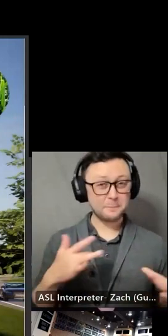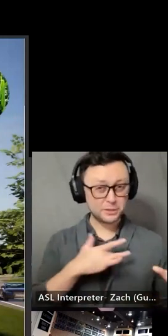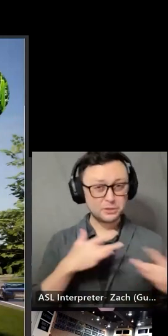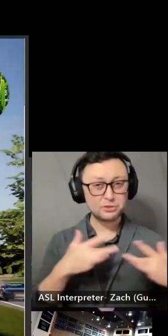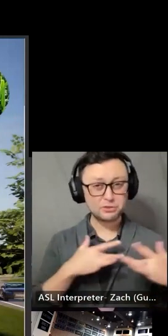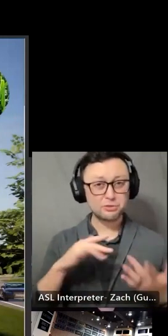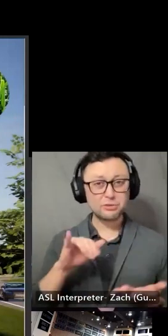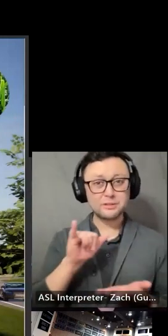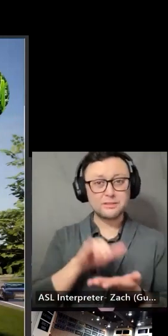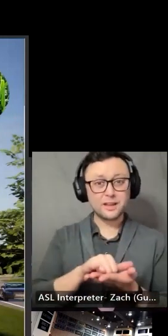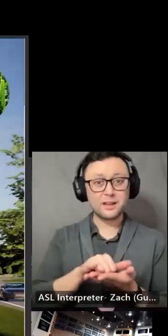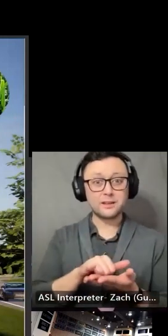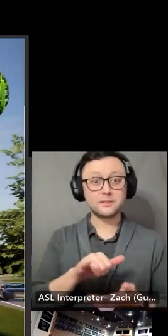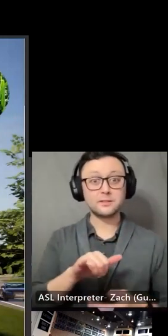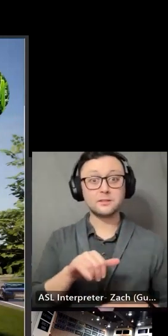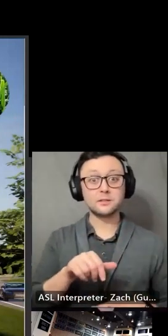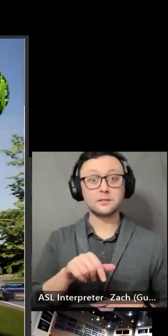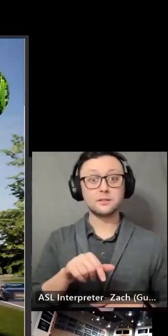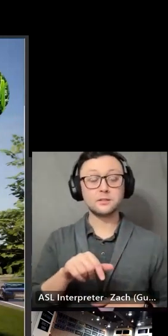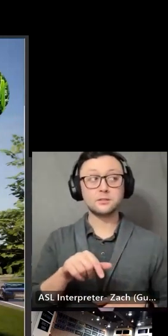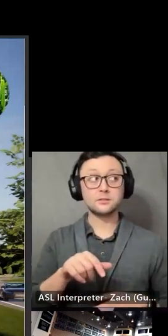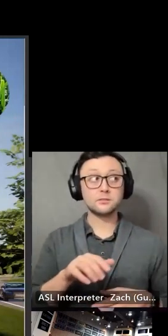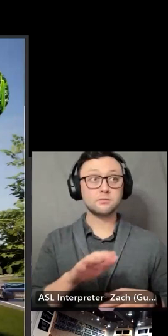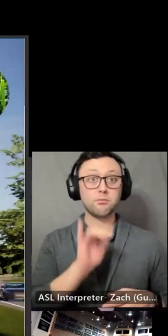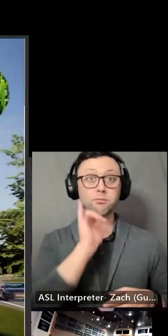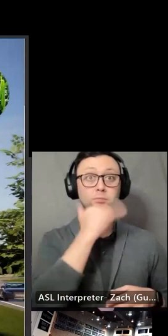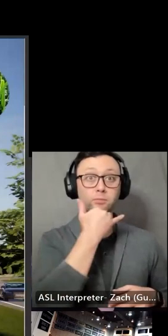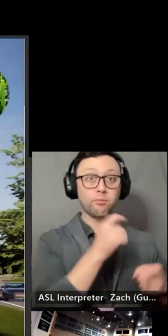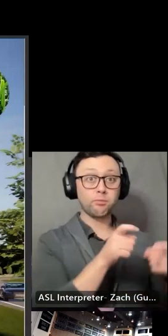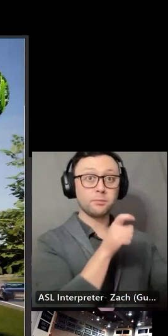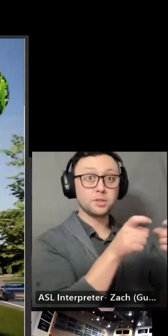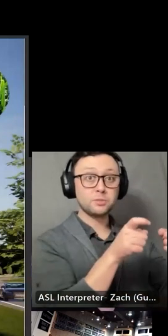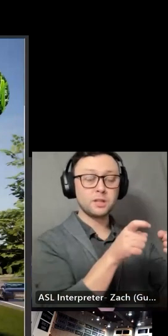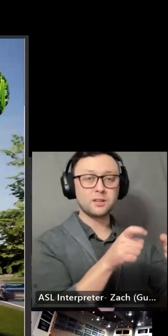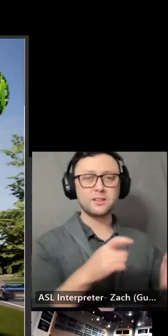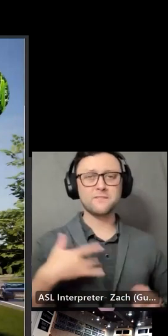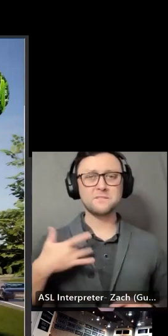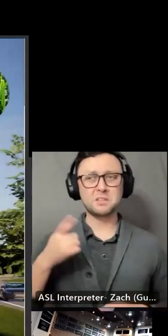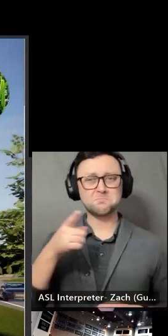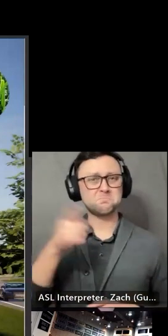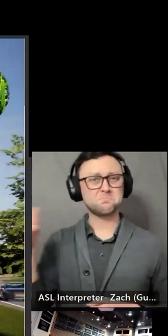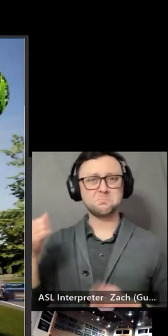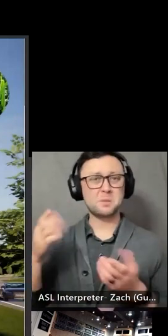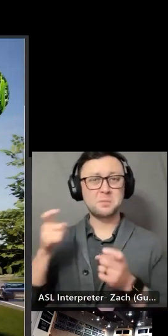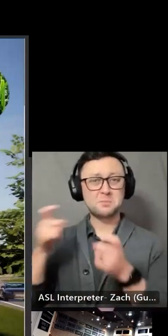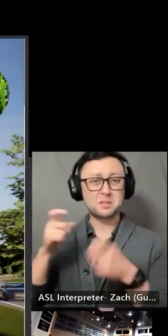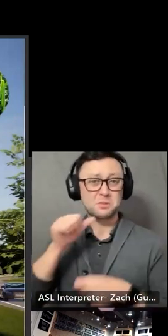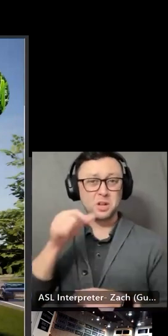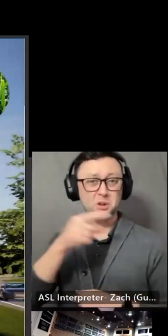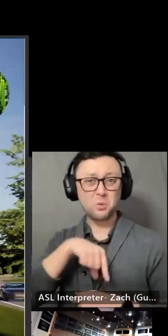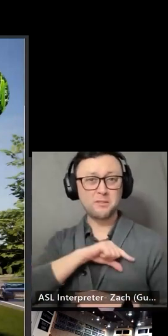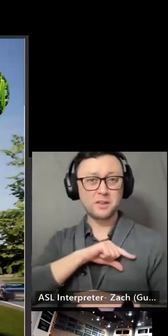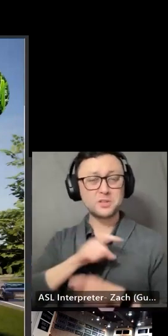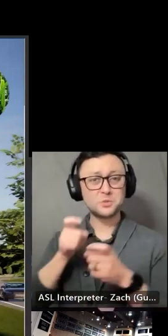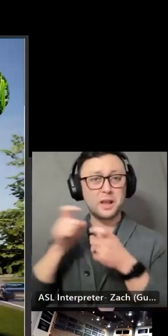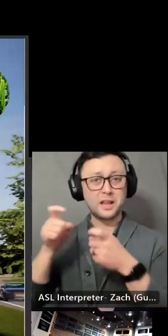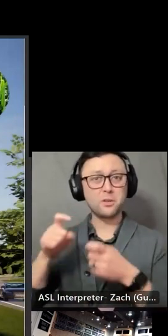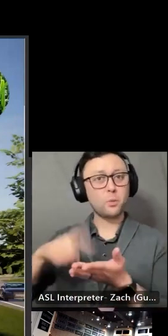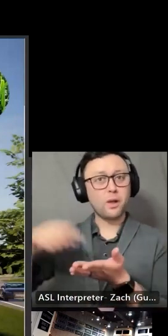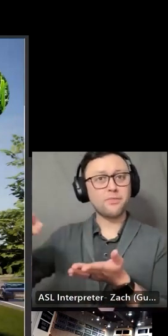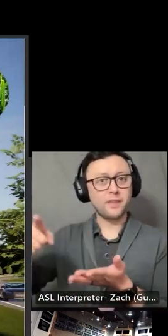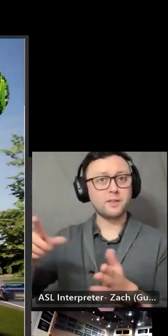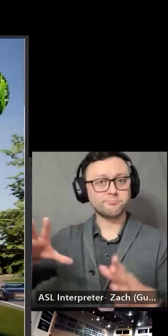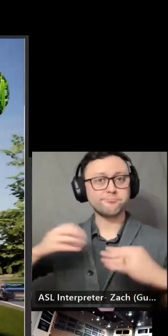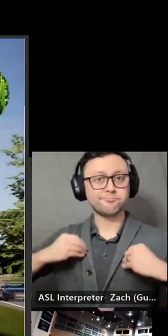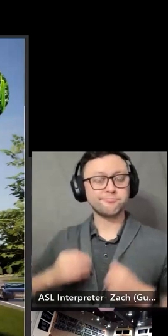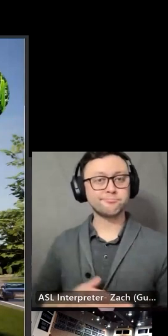the mismanagement as the fact that we really don't have management that's qualified to handle the situation in place. I